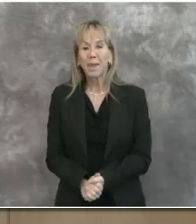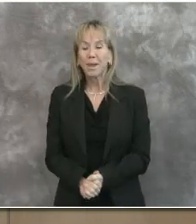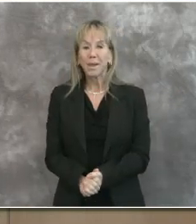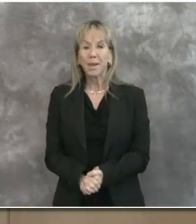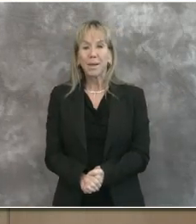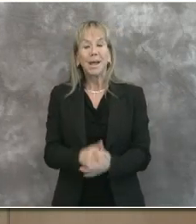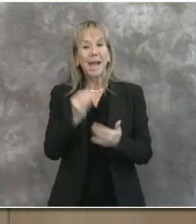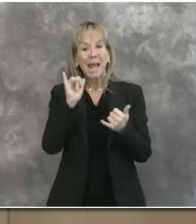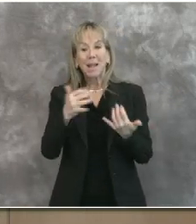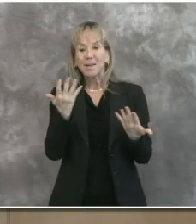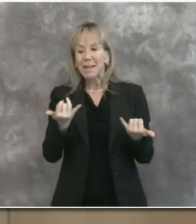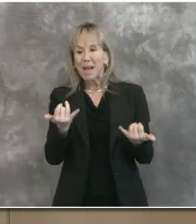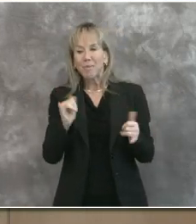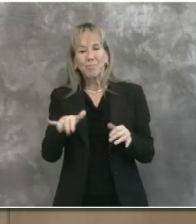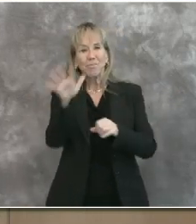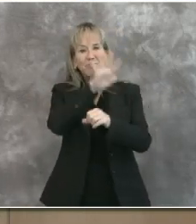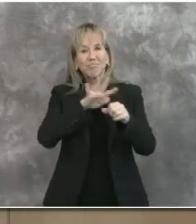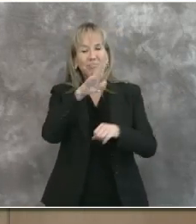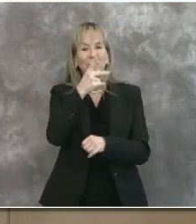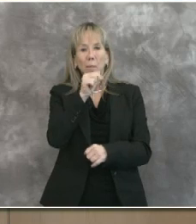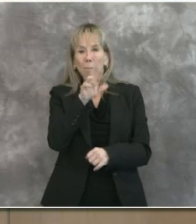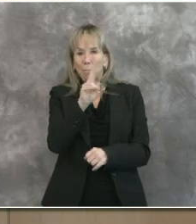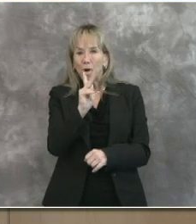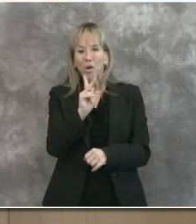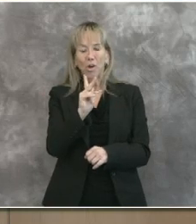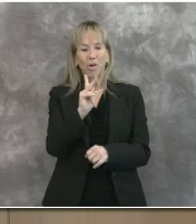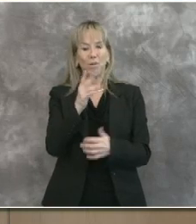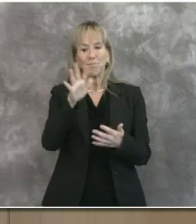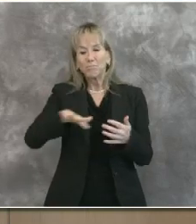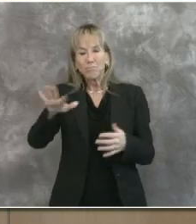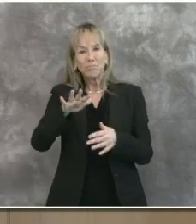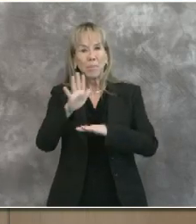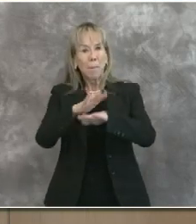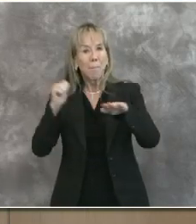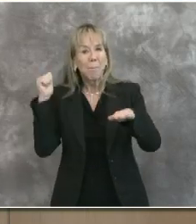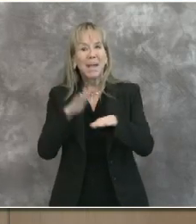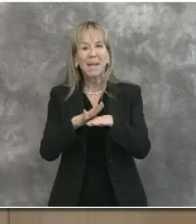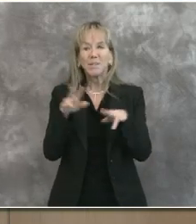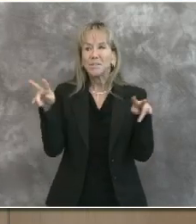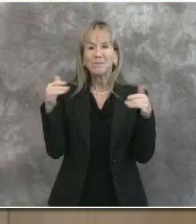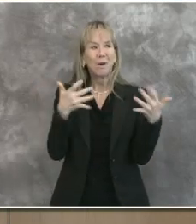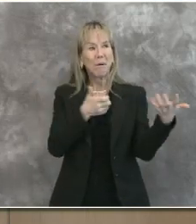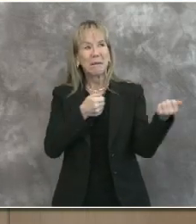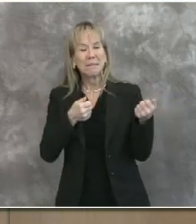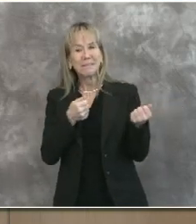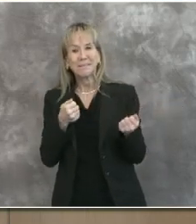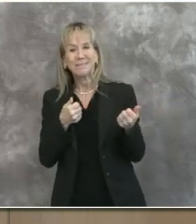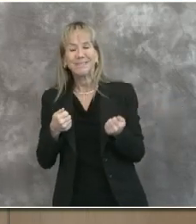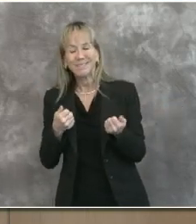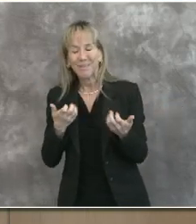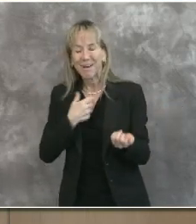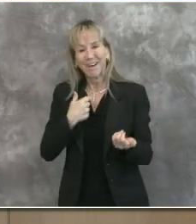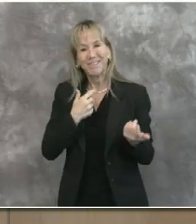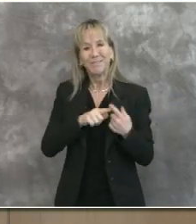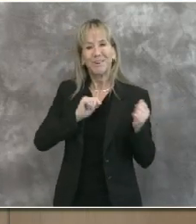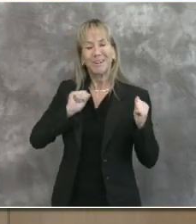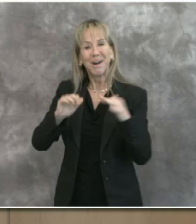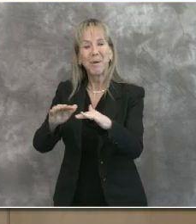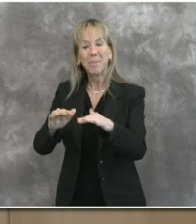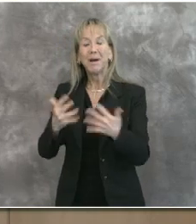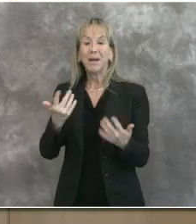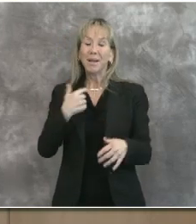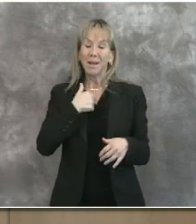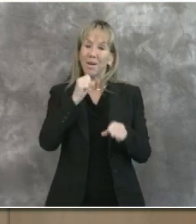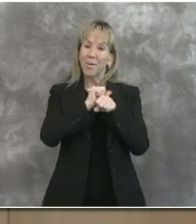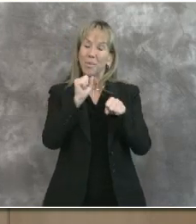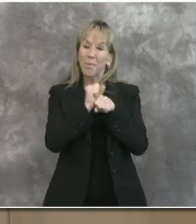our regional parks, our beaches, our bays are out there inviting us all to come. As a county supervisor, I've worked over